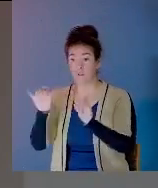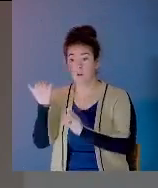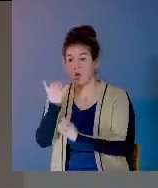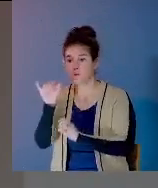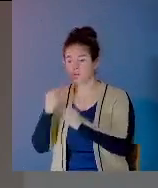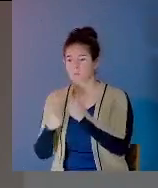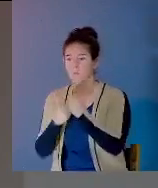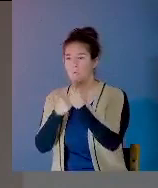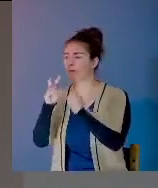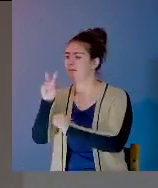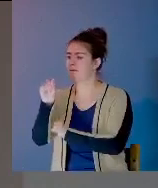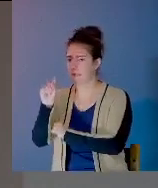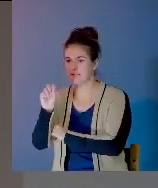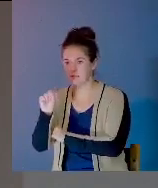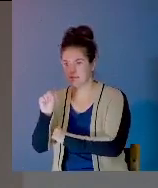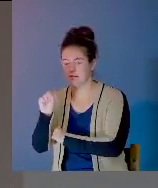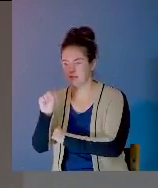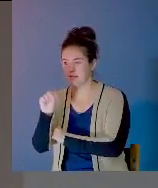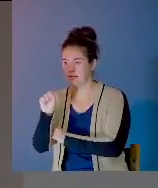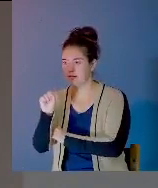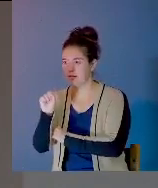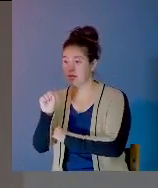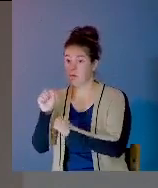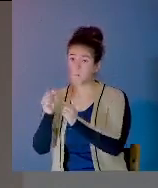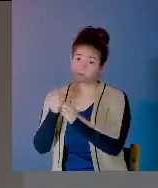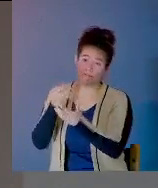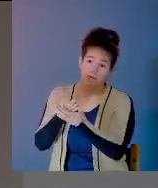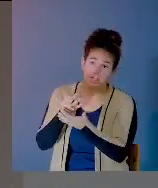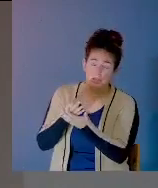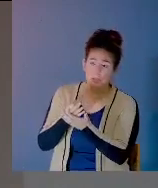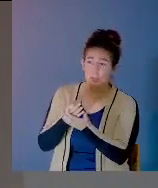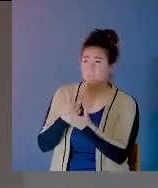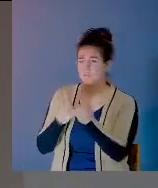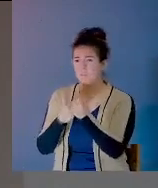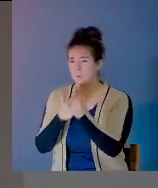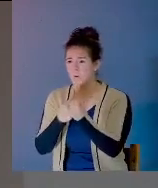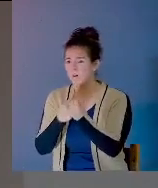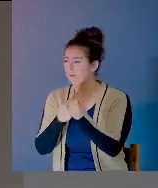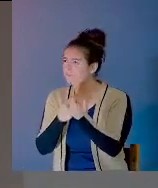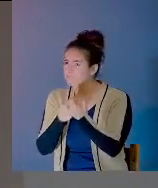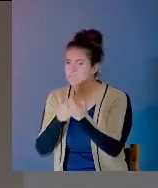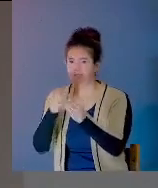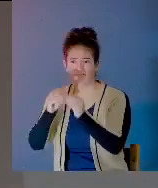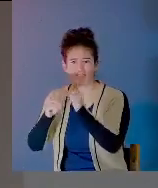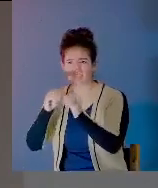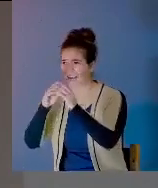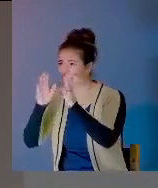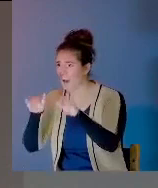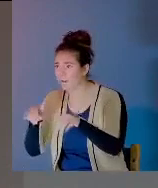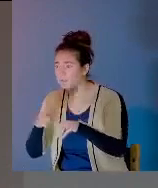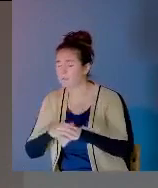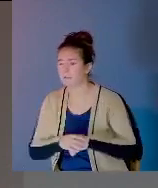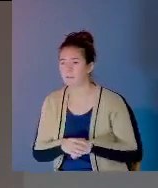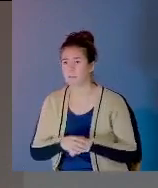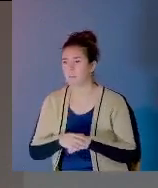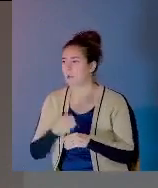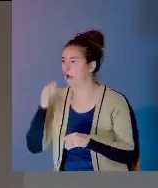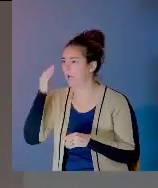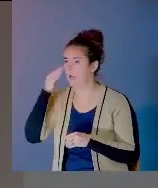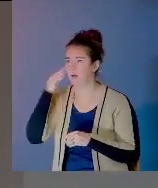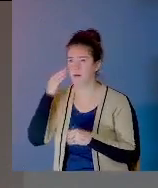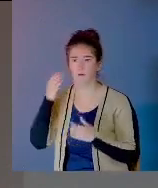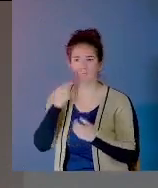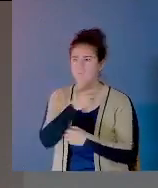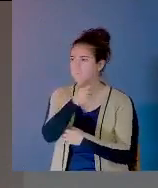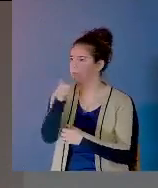just work and support. Terry Northway and fixing their house. So many of you showed up there consistently to rebuild